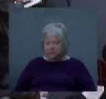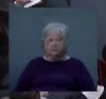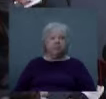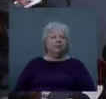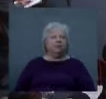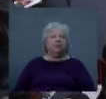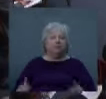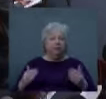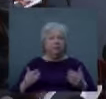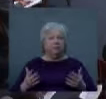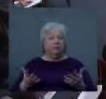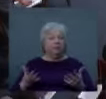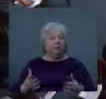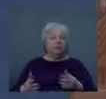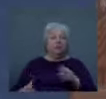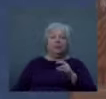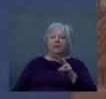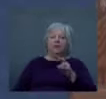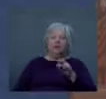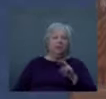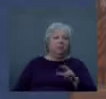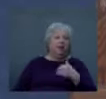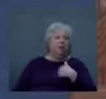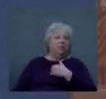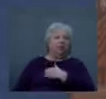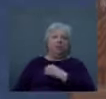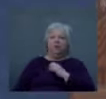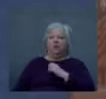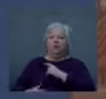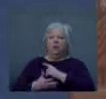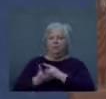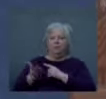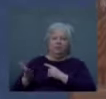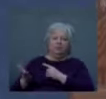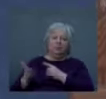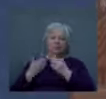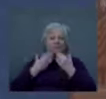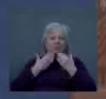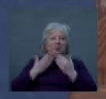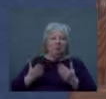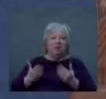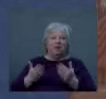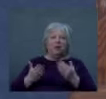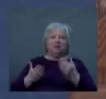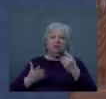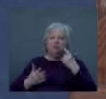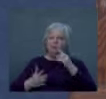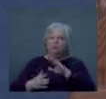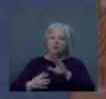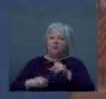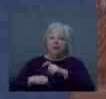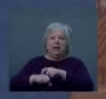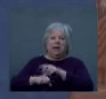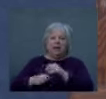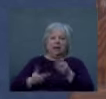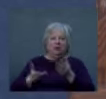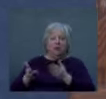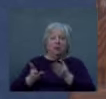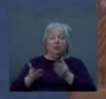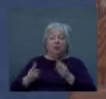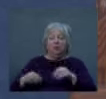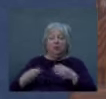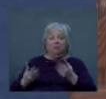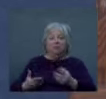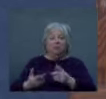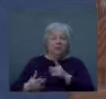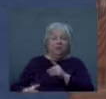Please proceed. Mr. Mayor and members of the board, thank you for your time and service to our city